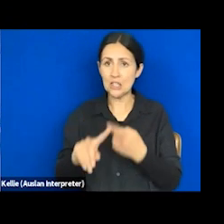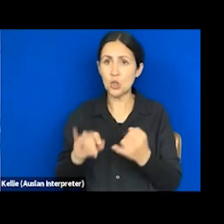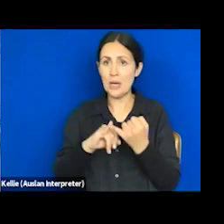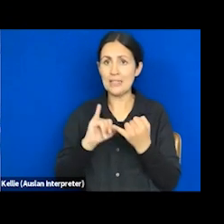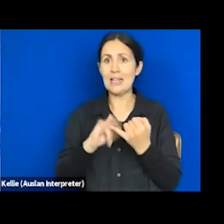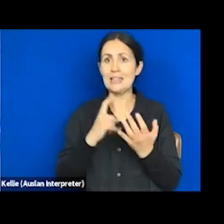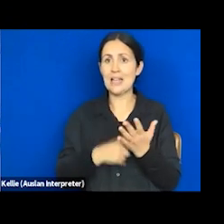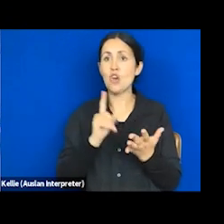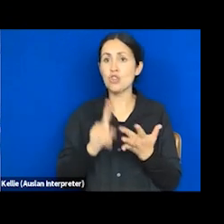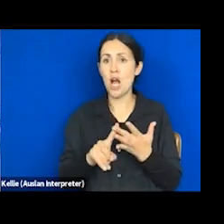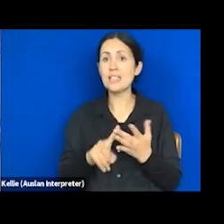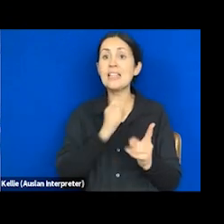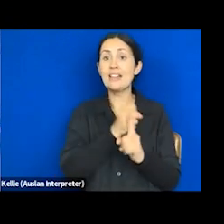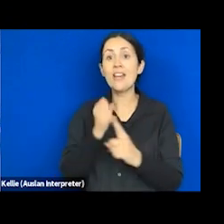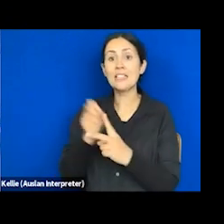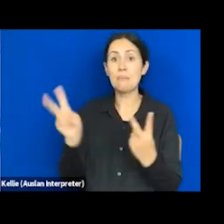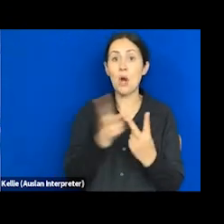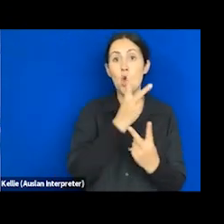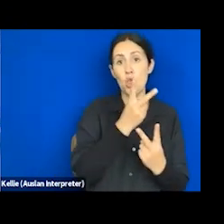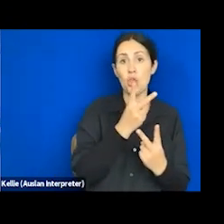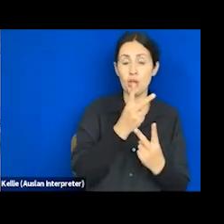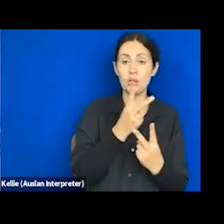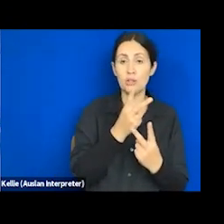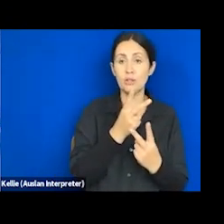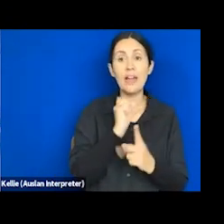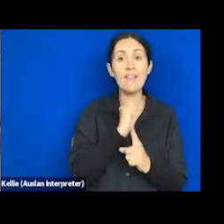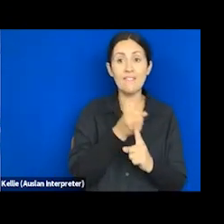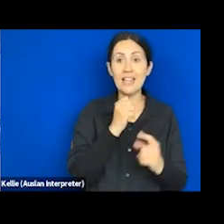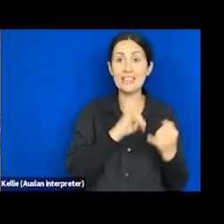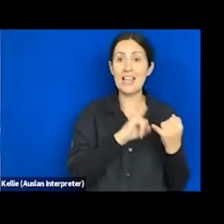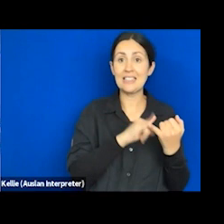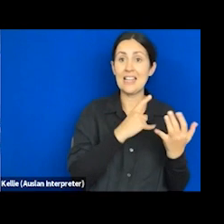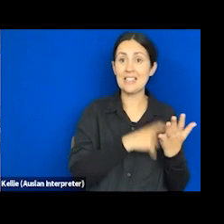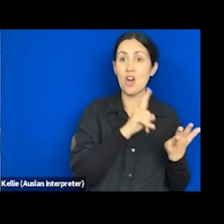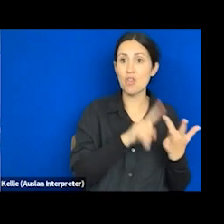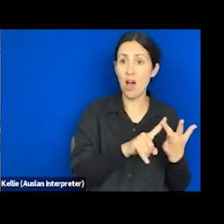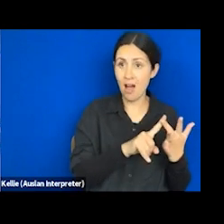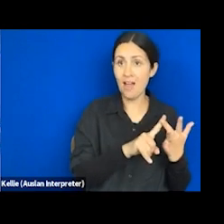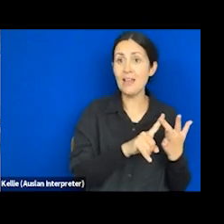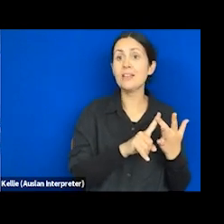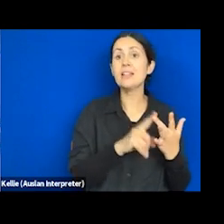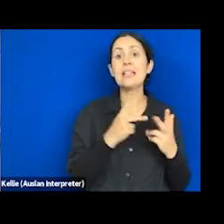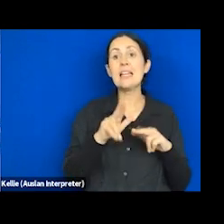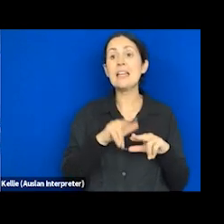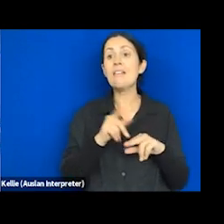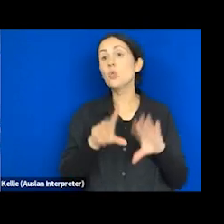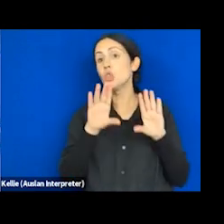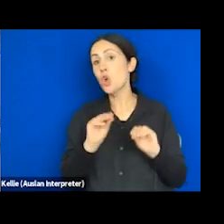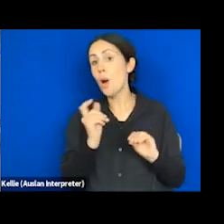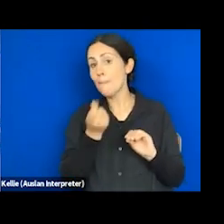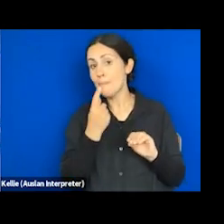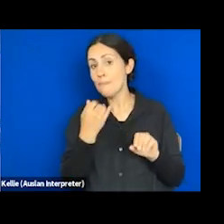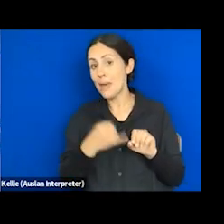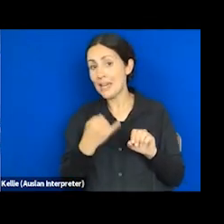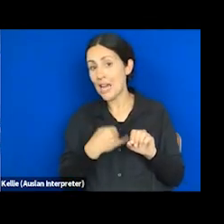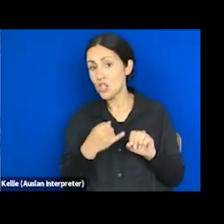affects both conditions. If anything, it affected the SSRI condition even more. If you come off meds and go back on